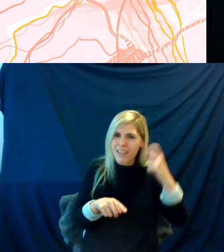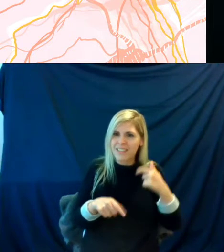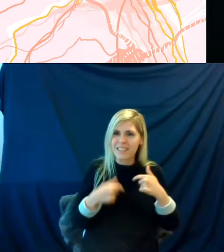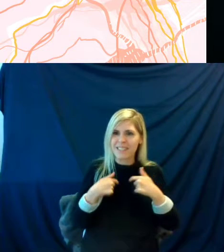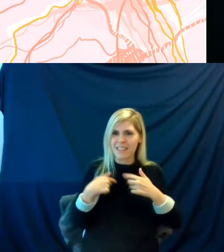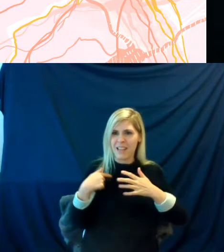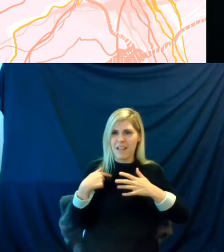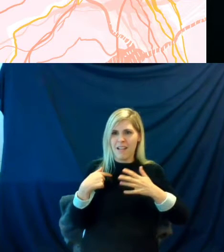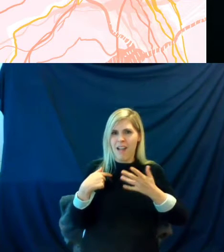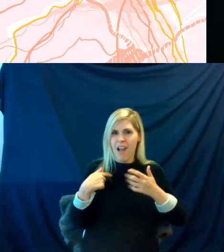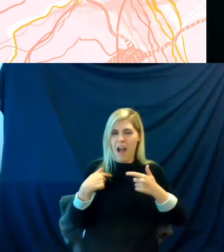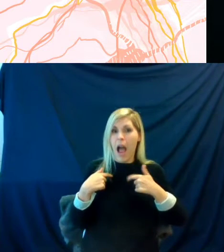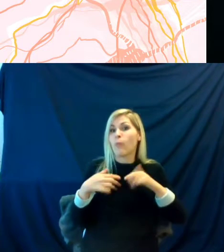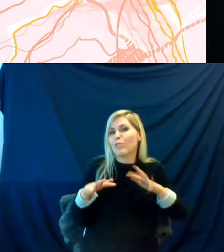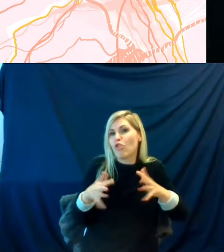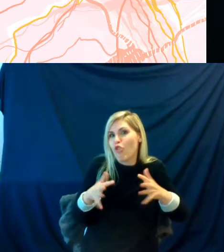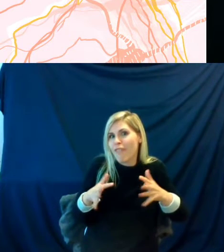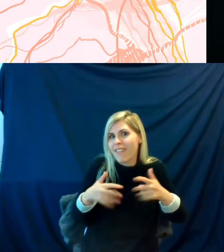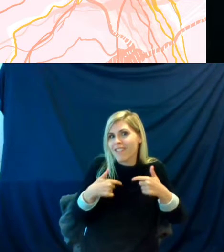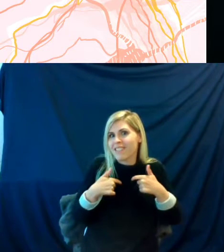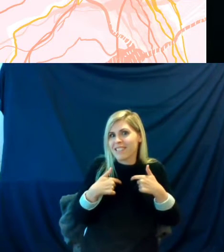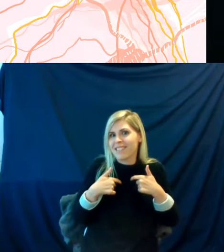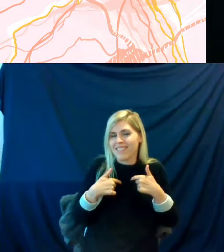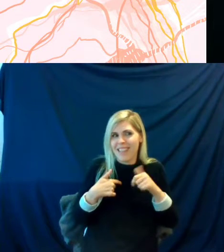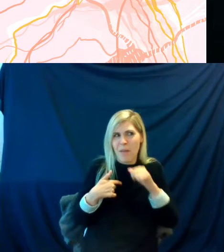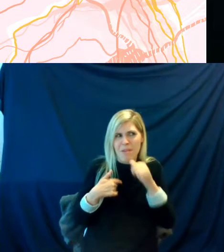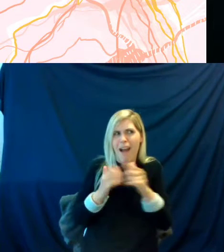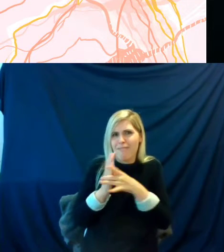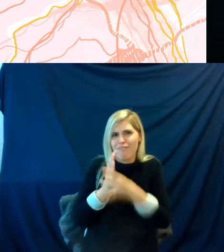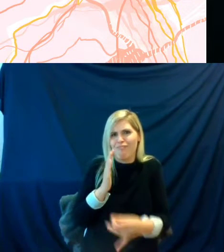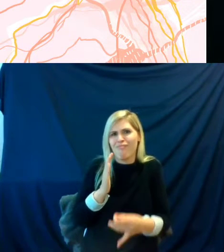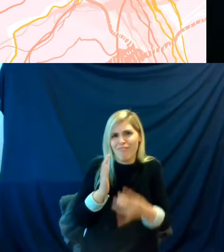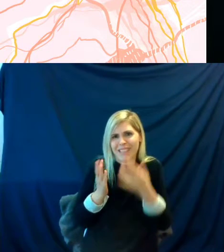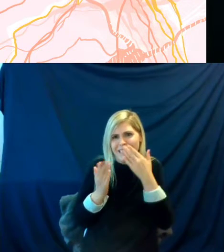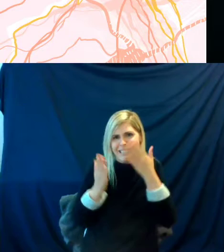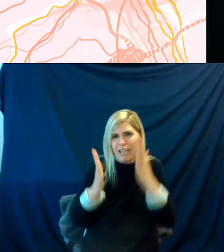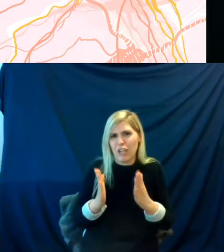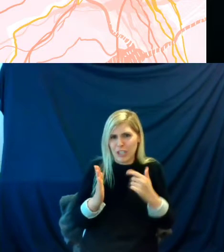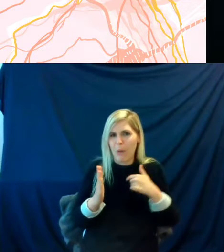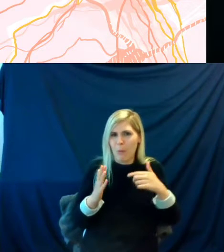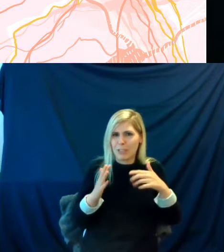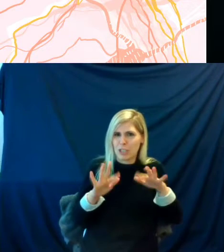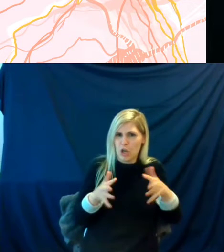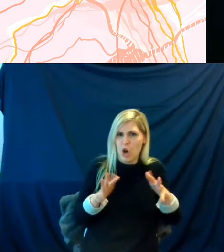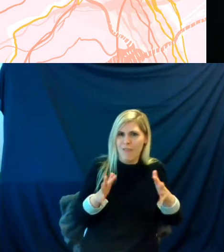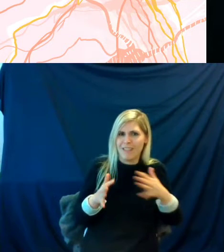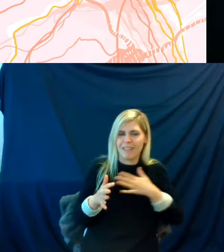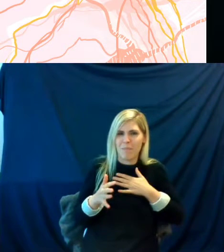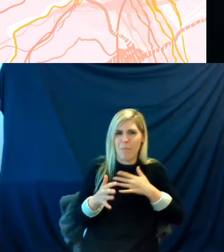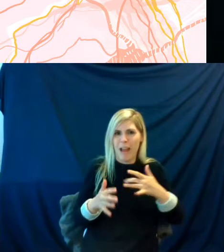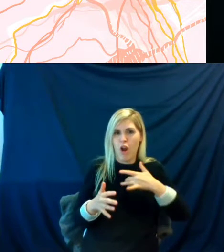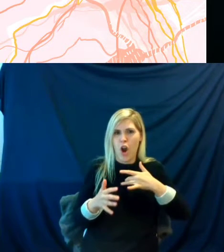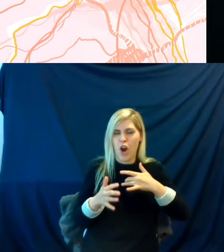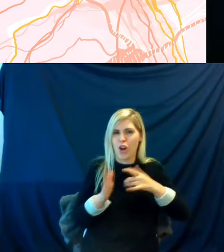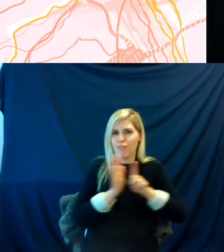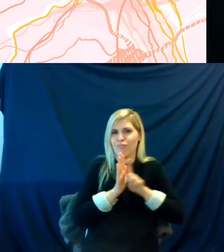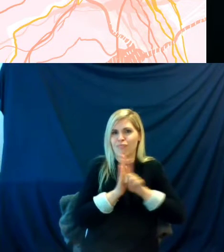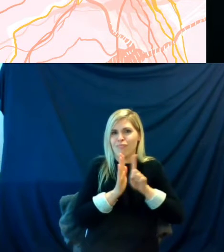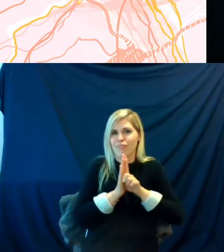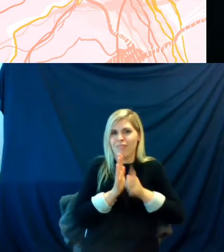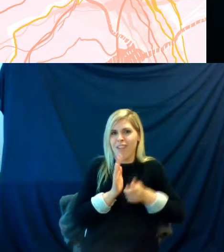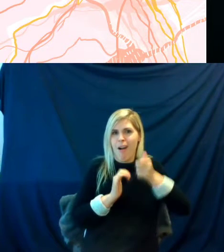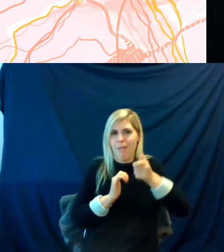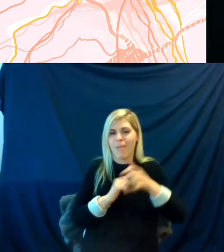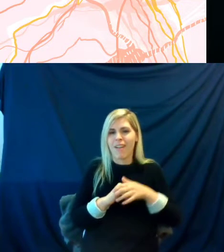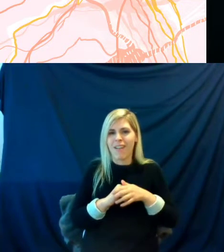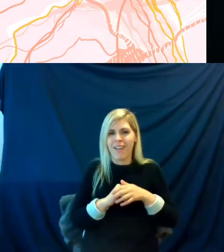because, I was nervous. Like, I'm not the best singer. Like I said, I was nervous. Like my heart rate went up.